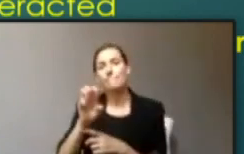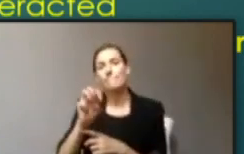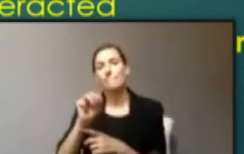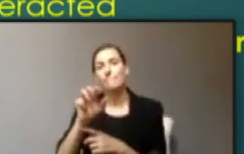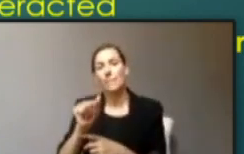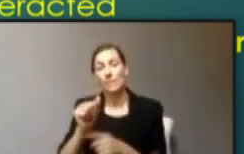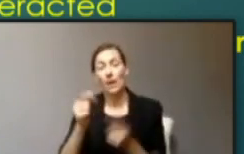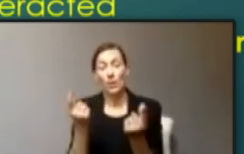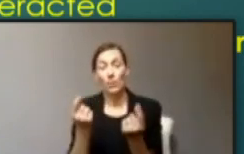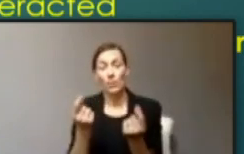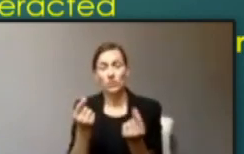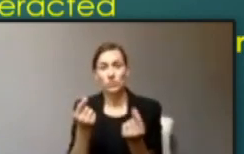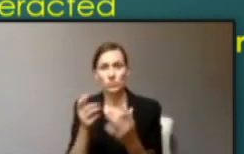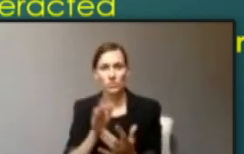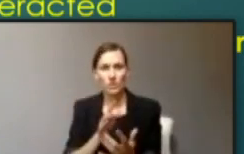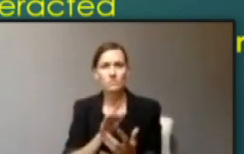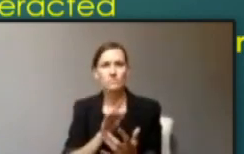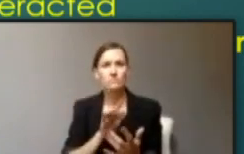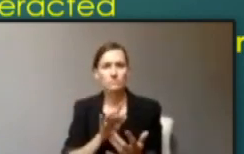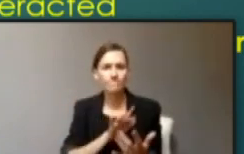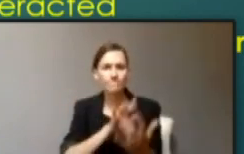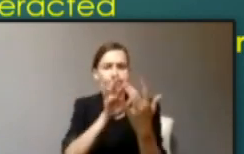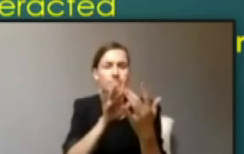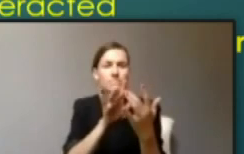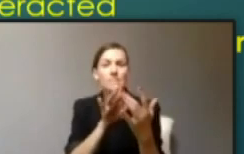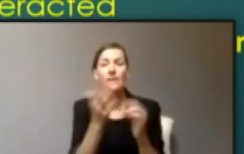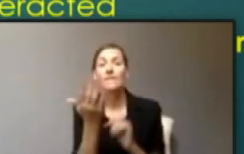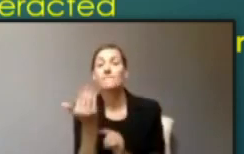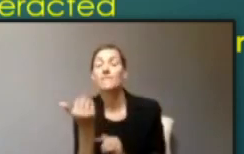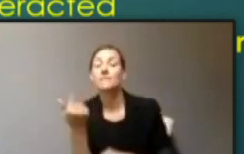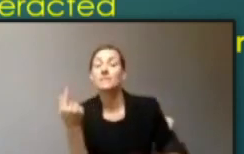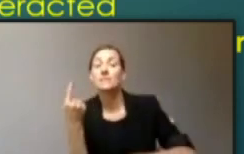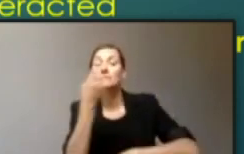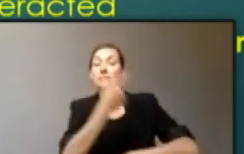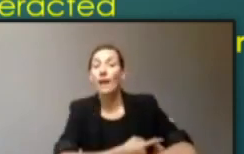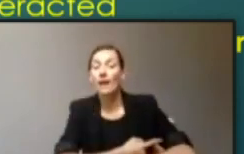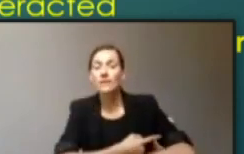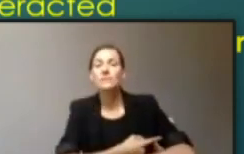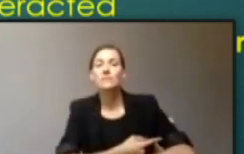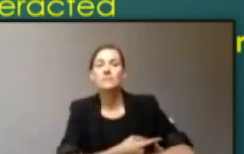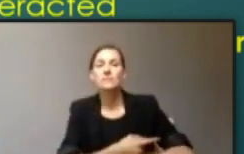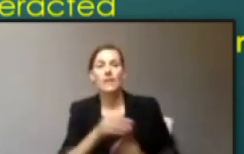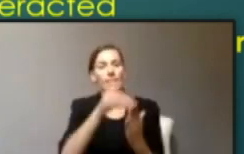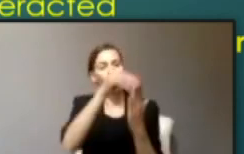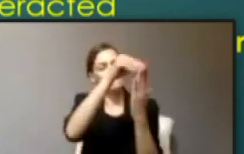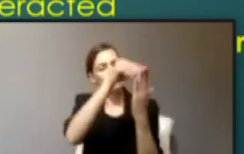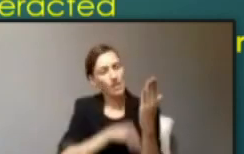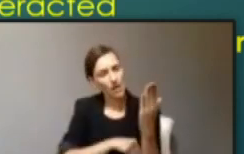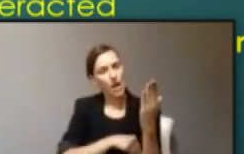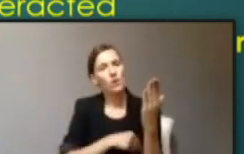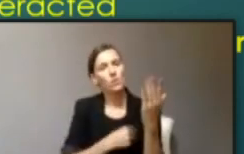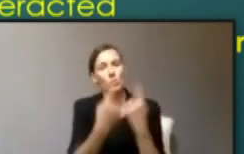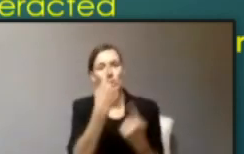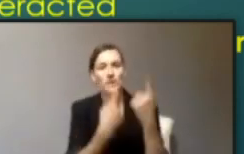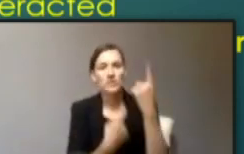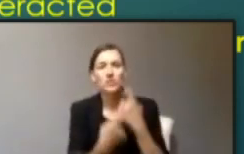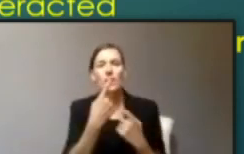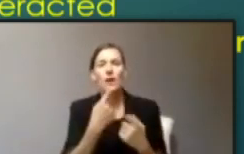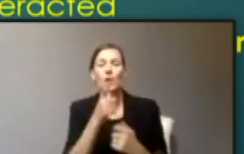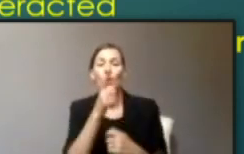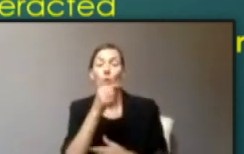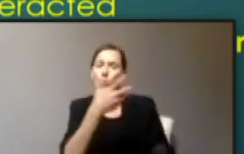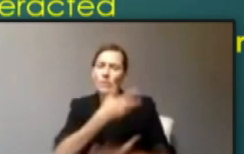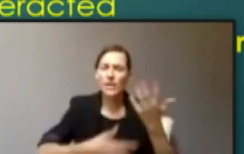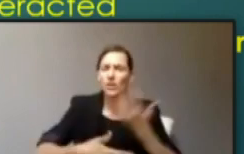contact participants over the span of 15 consecutive days and have them fill out a questionnaire about who they've interacted with that